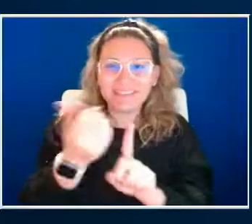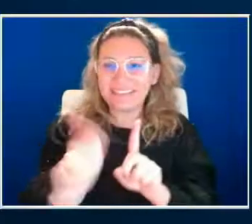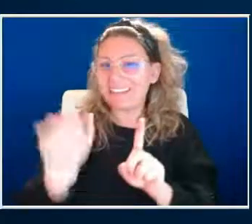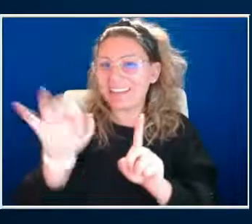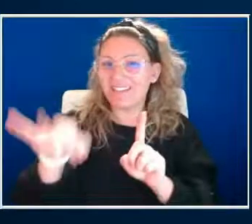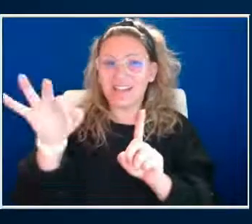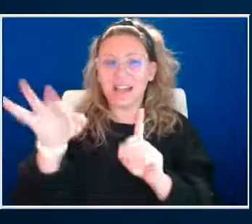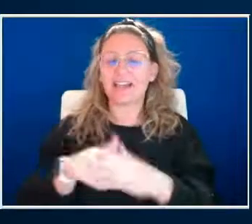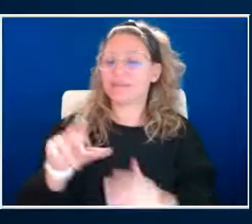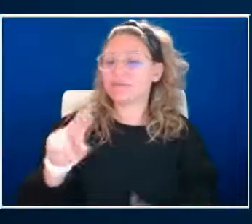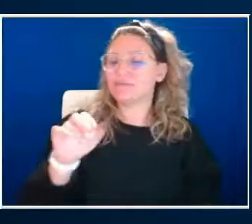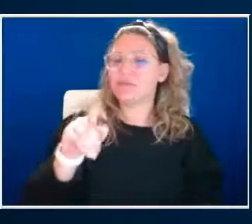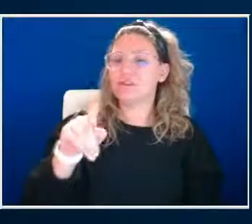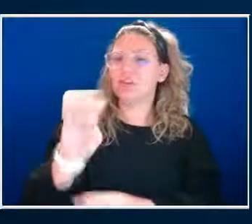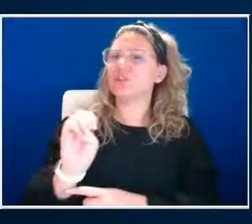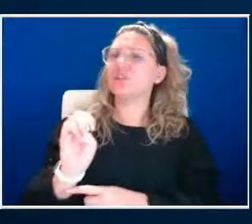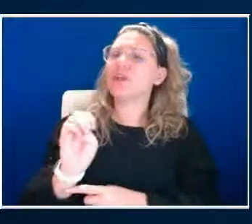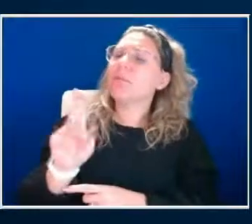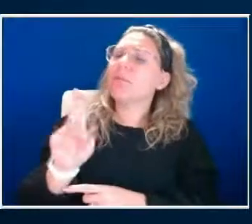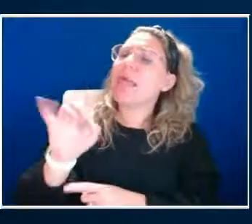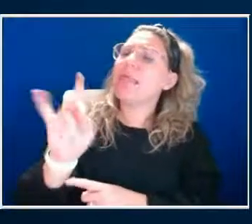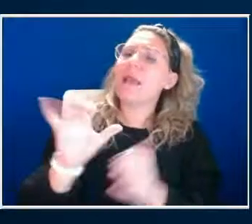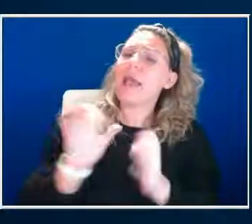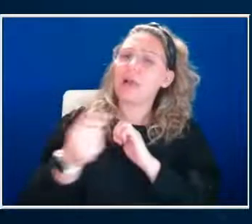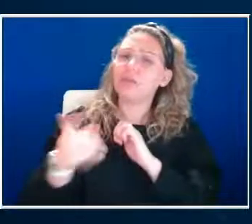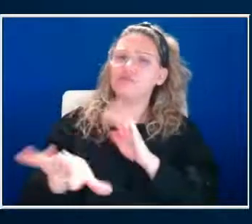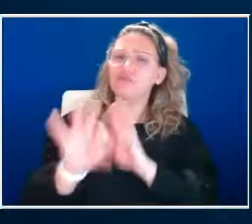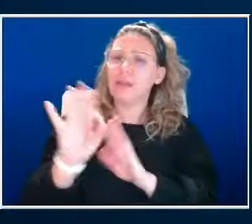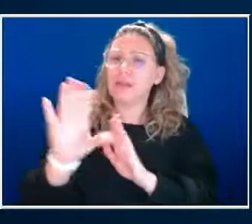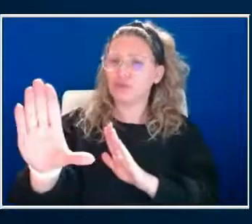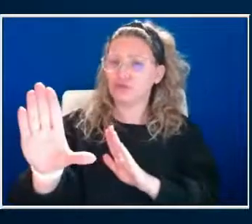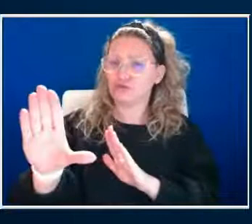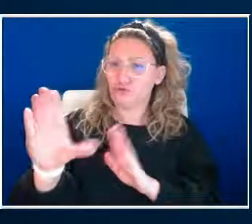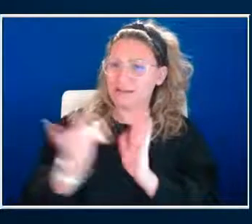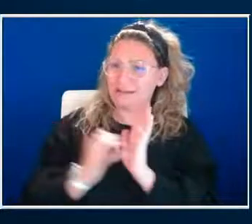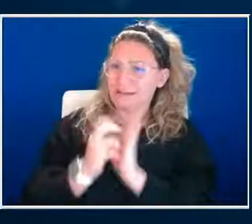to know, Melanie, how did you find your breast cancer? Were you doing regular screenings?